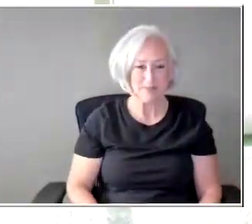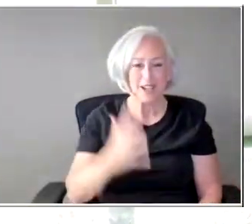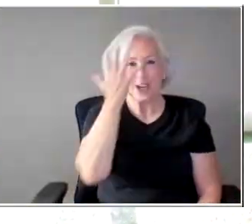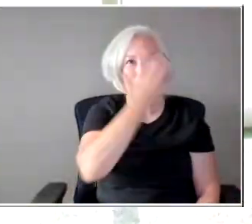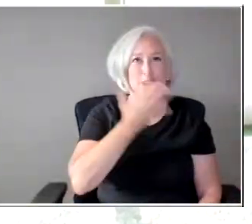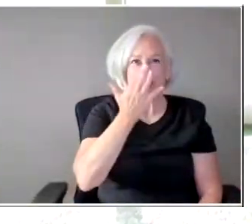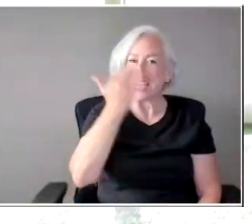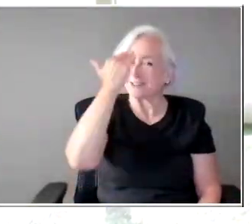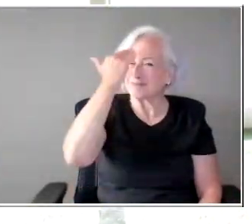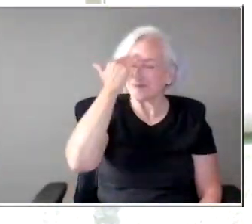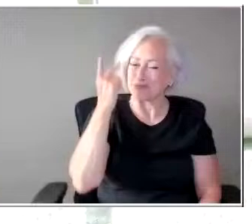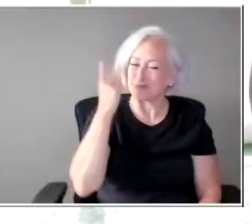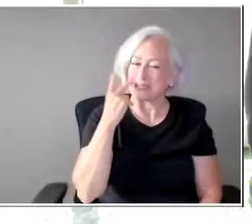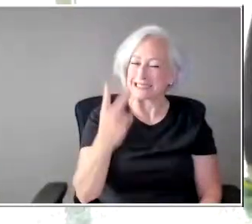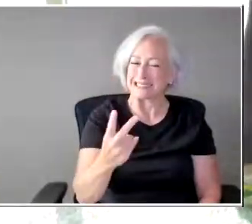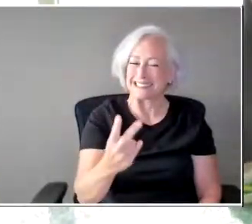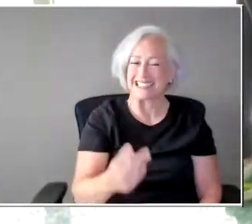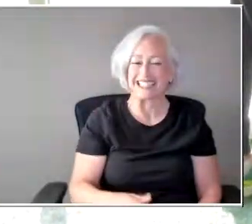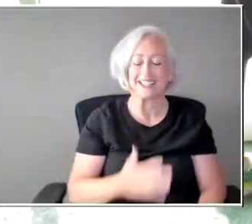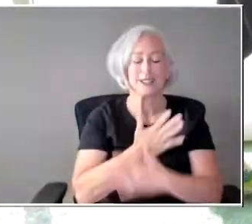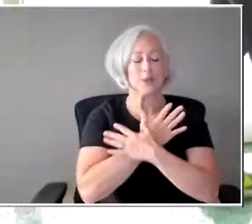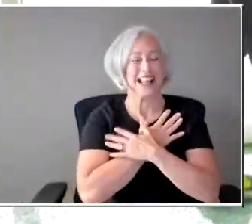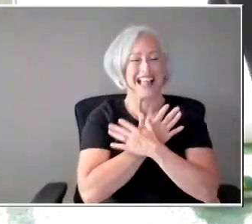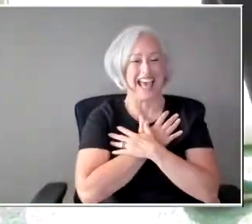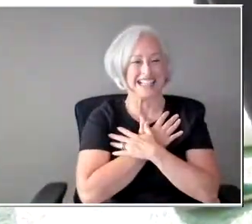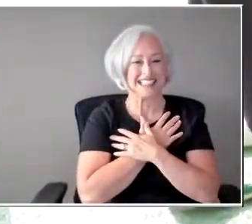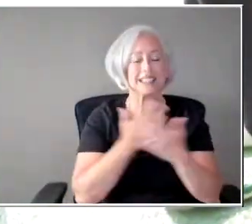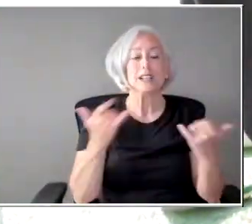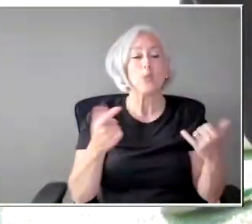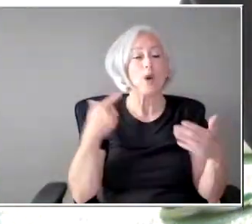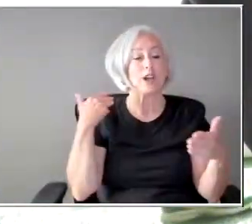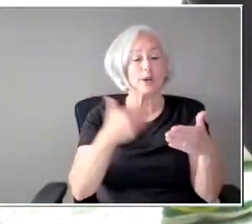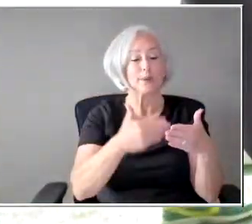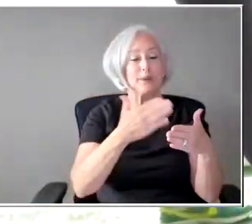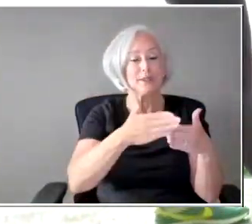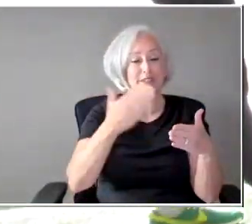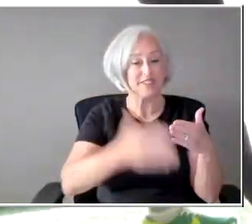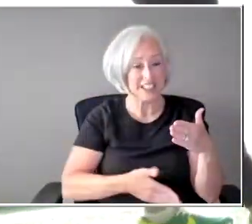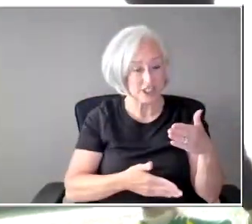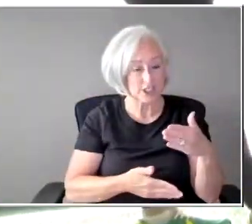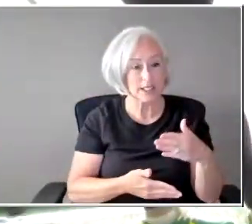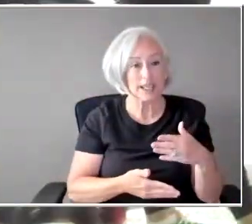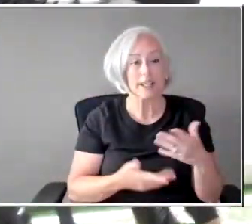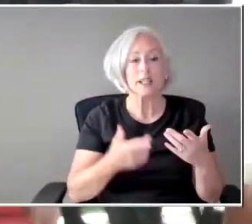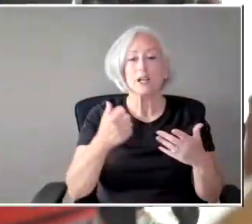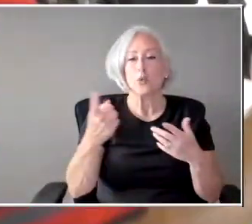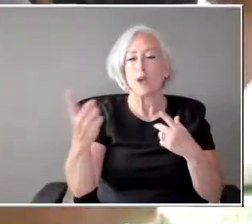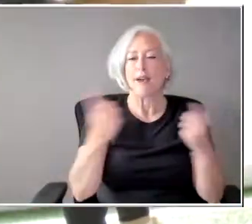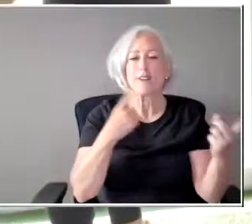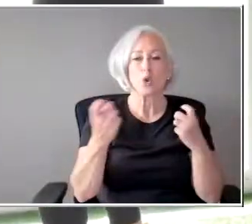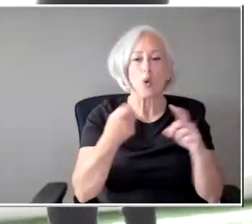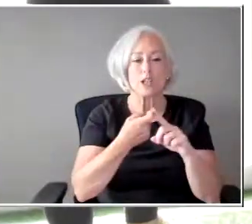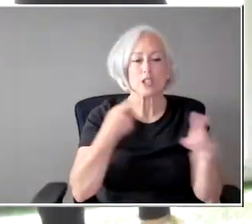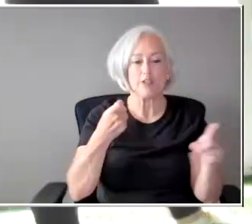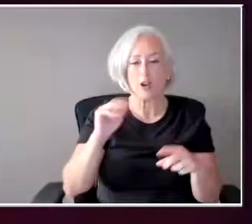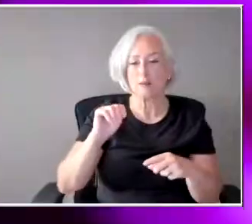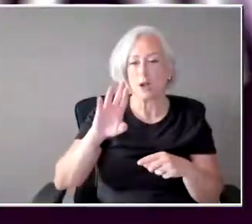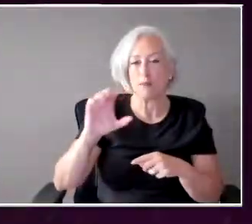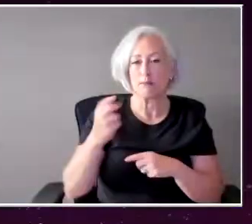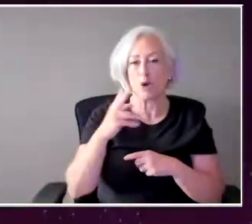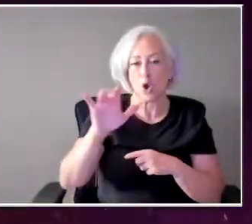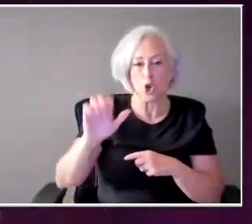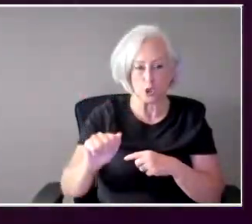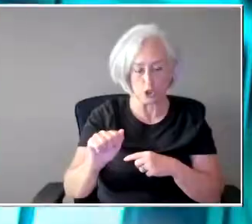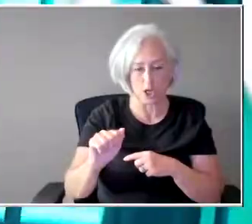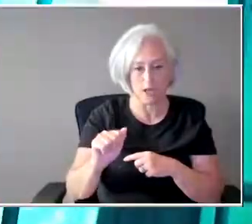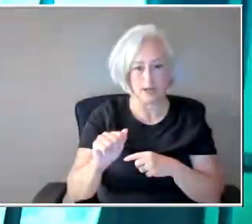So All right, and you can relax. while you're finishing that up, we have a question from Marsha, one of our viewers, and Kelsey, come